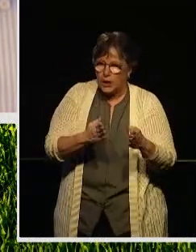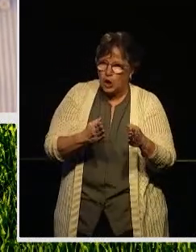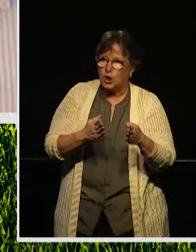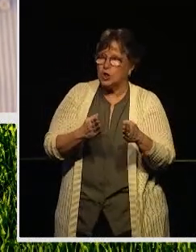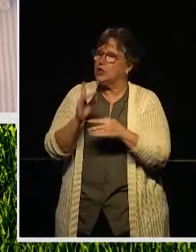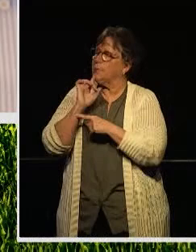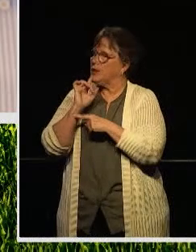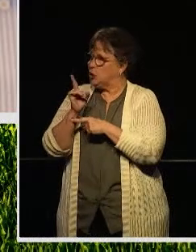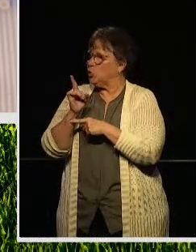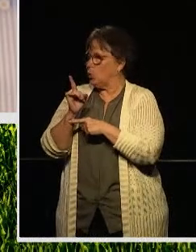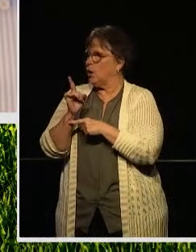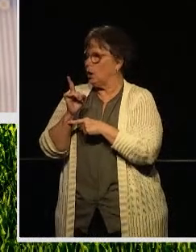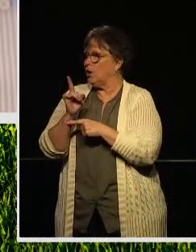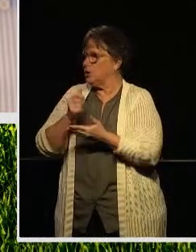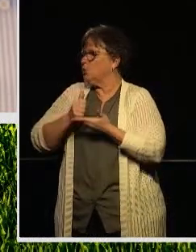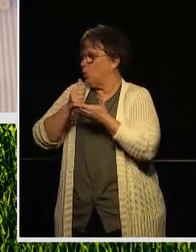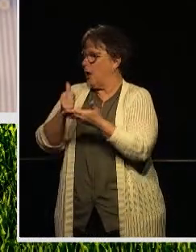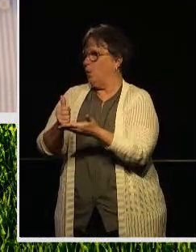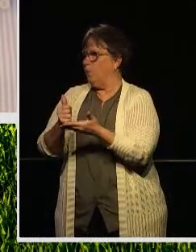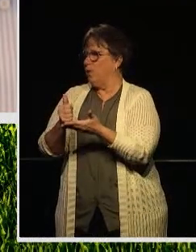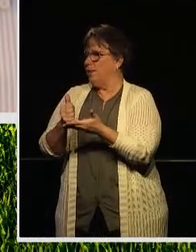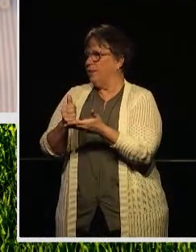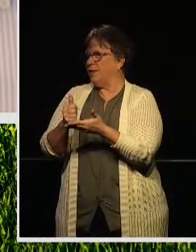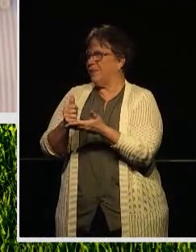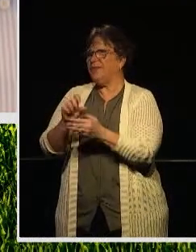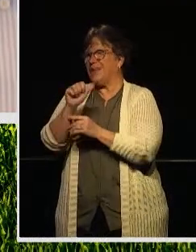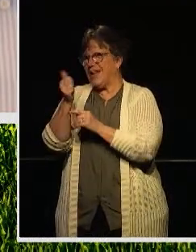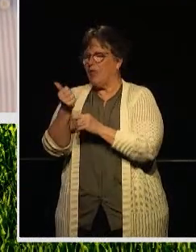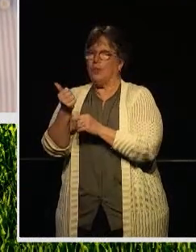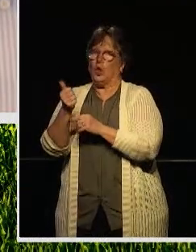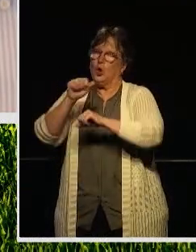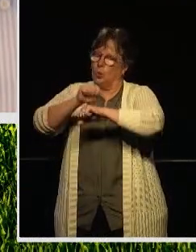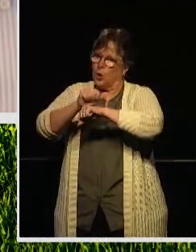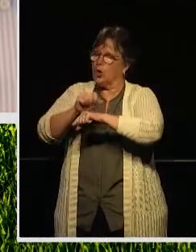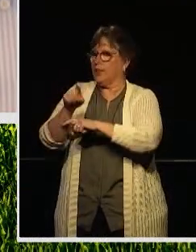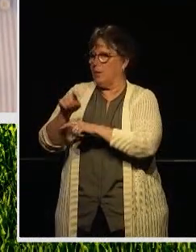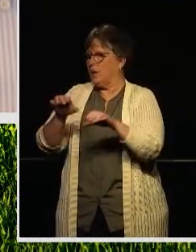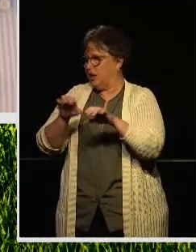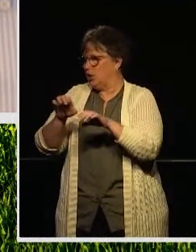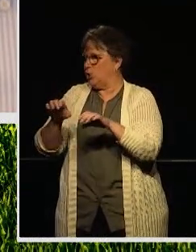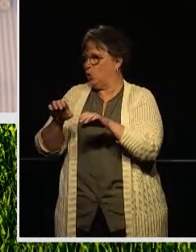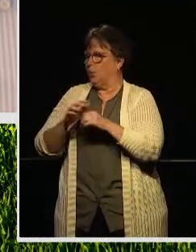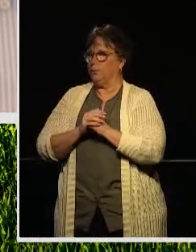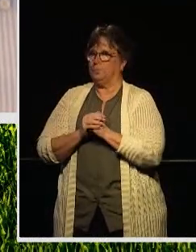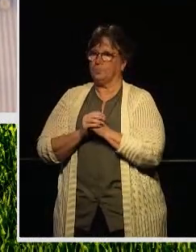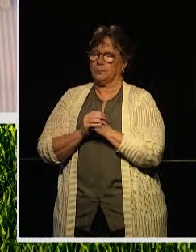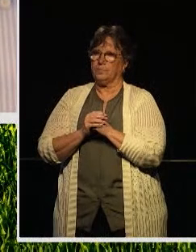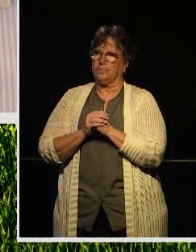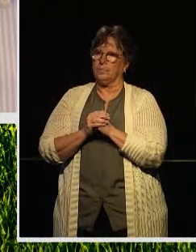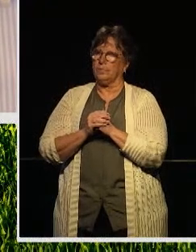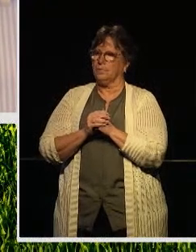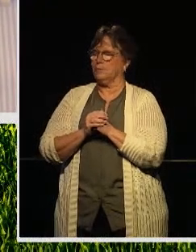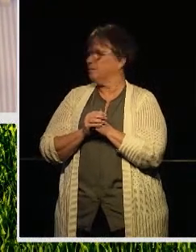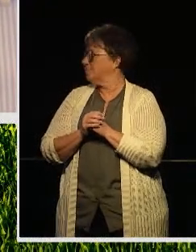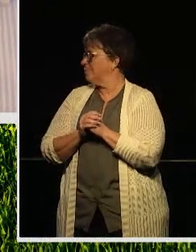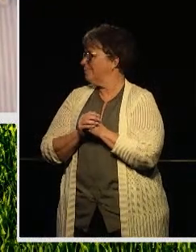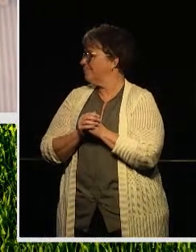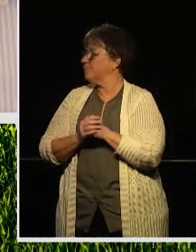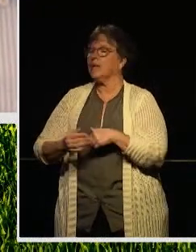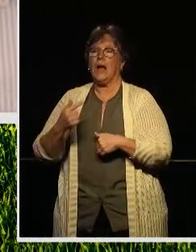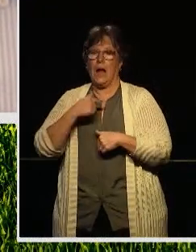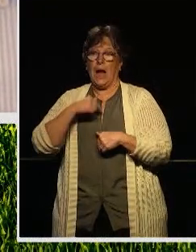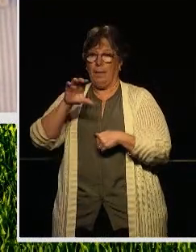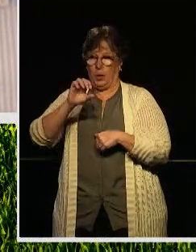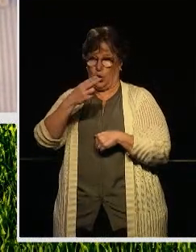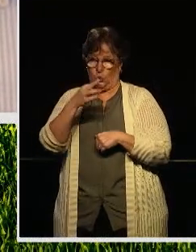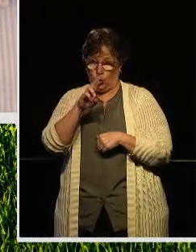to help with some of the other tasks that we need to do when producing fruit. Chris? I'm